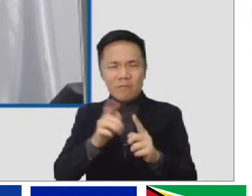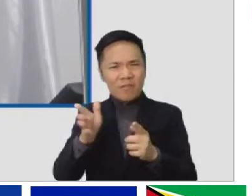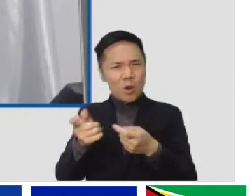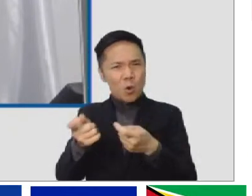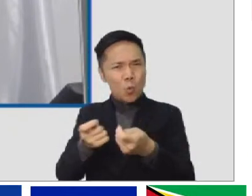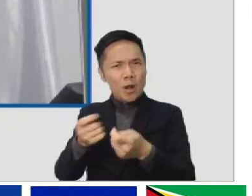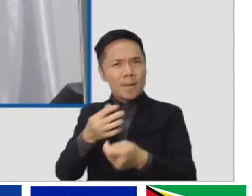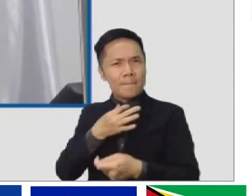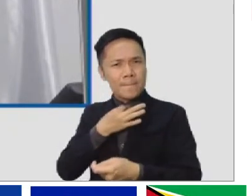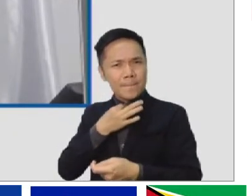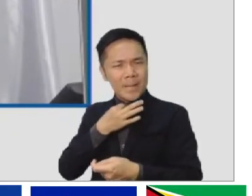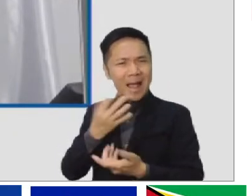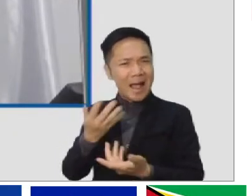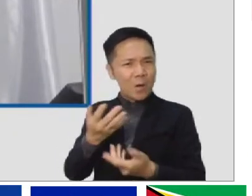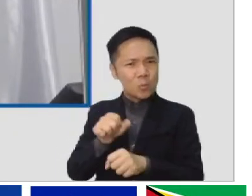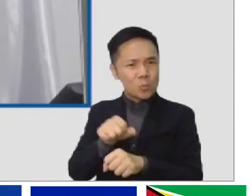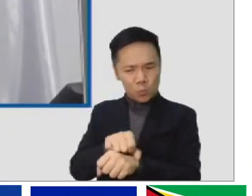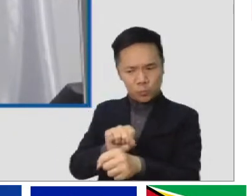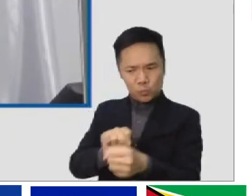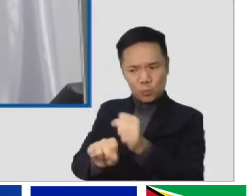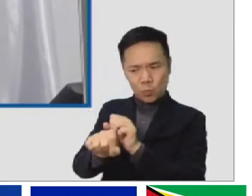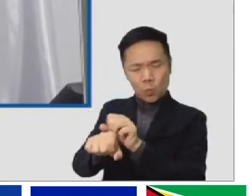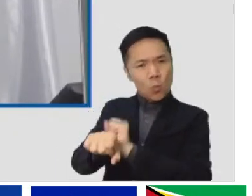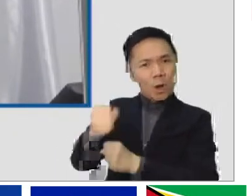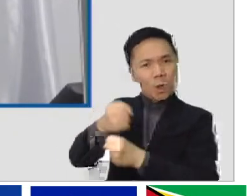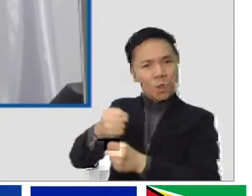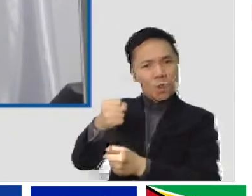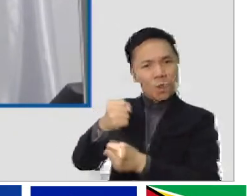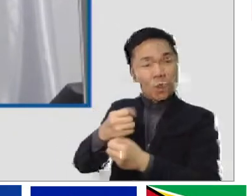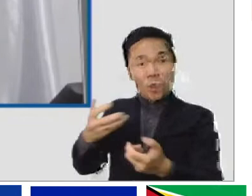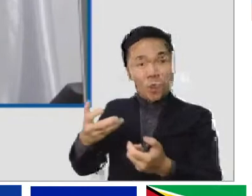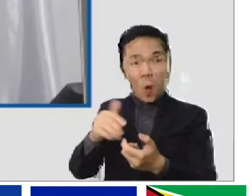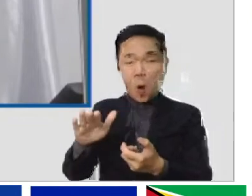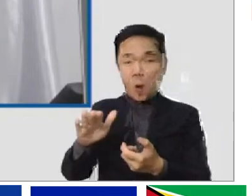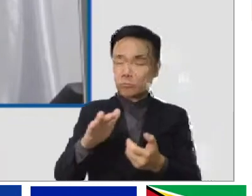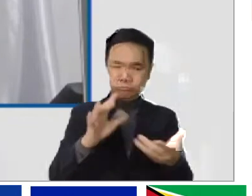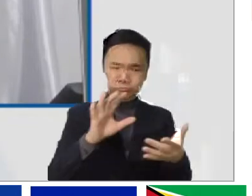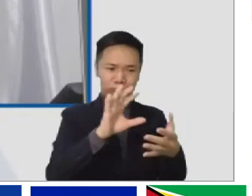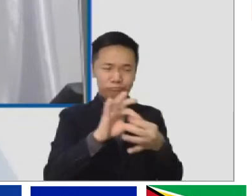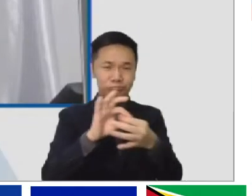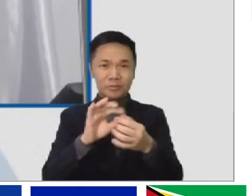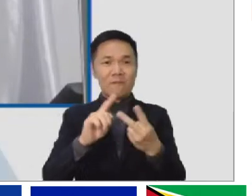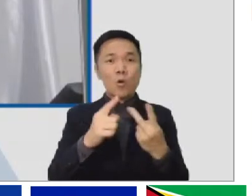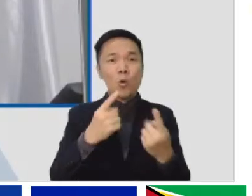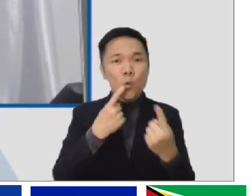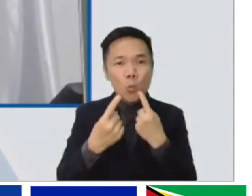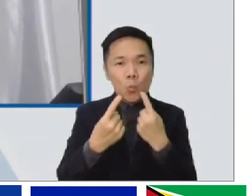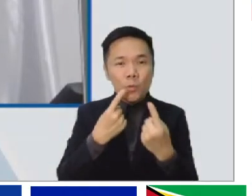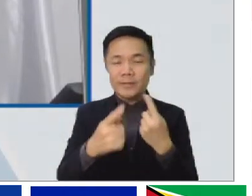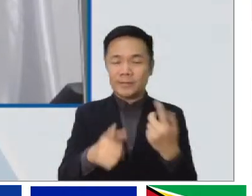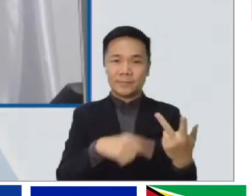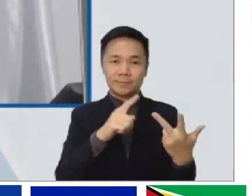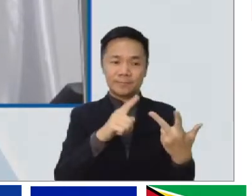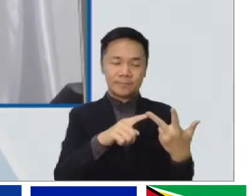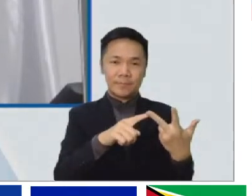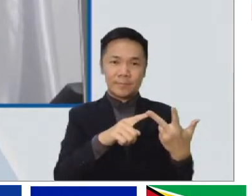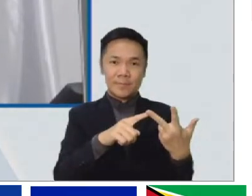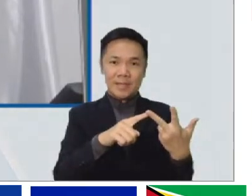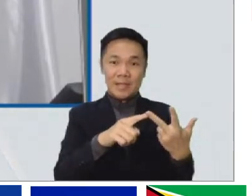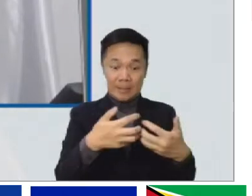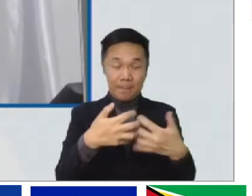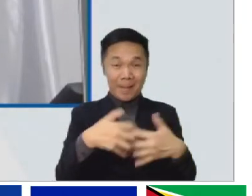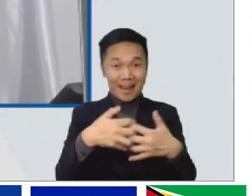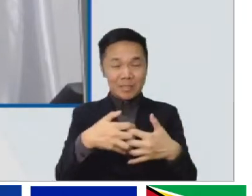regional mechanism for joint action, communication strategies, the mechanism to strengthen